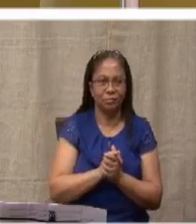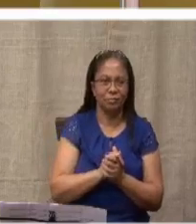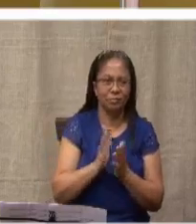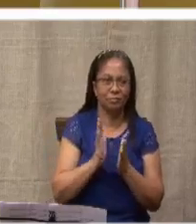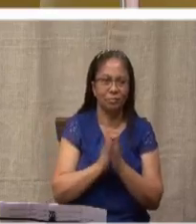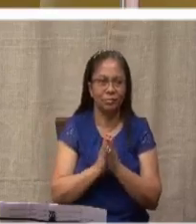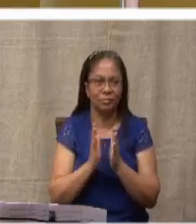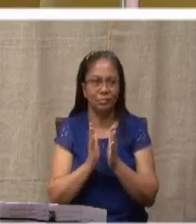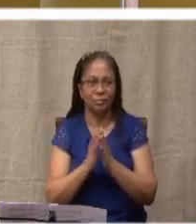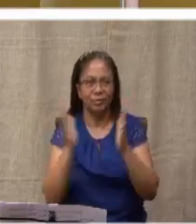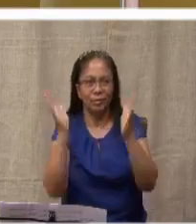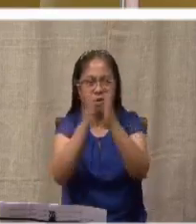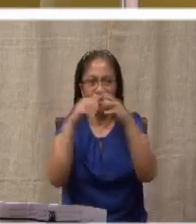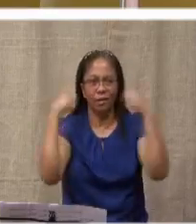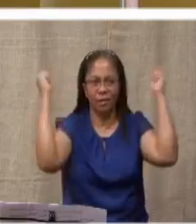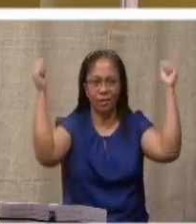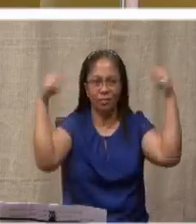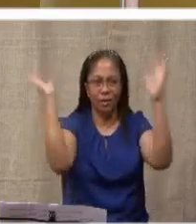diseases